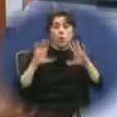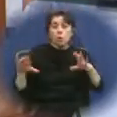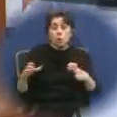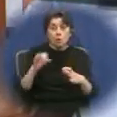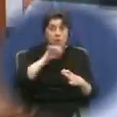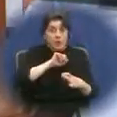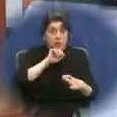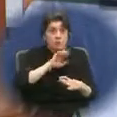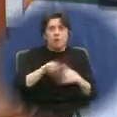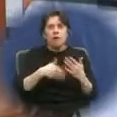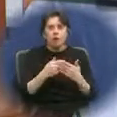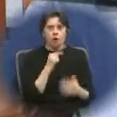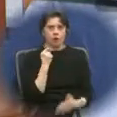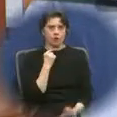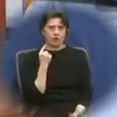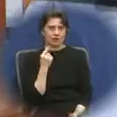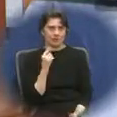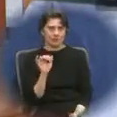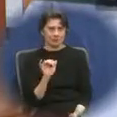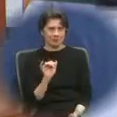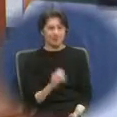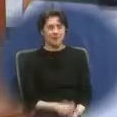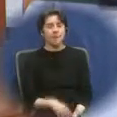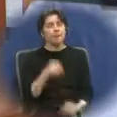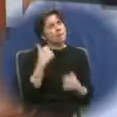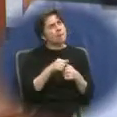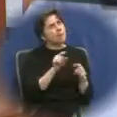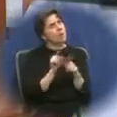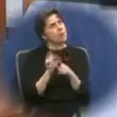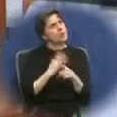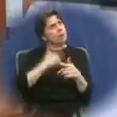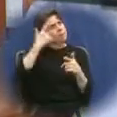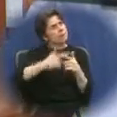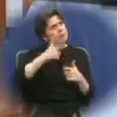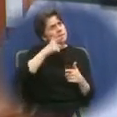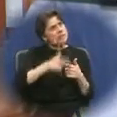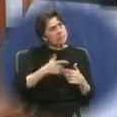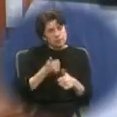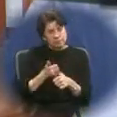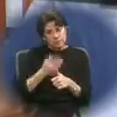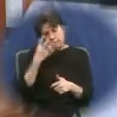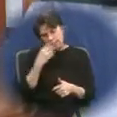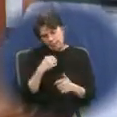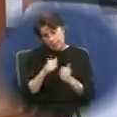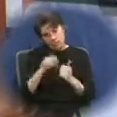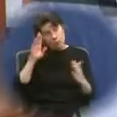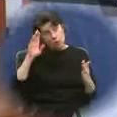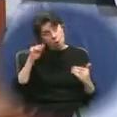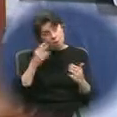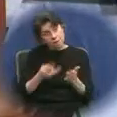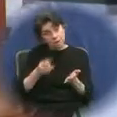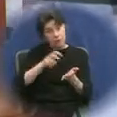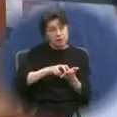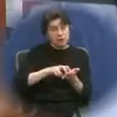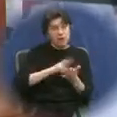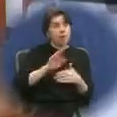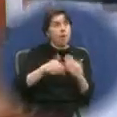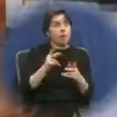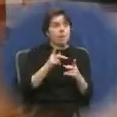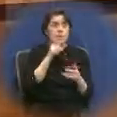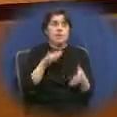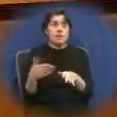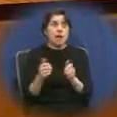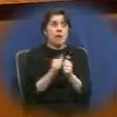clergy. Remember also our brothers and sisters who have fallen asleep in the hope of the resurrection, and all who have died